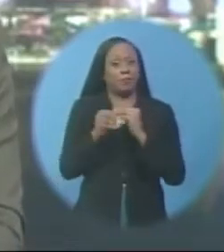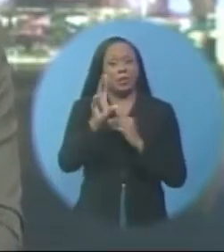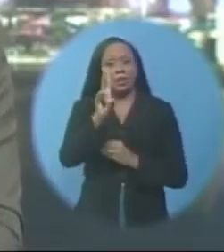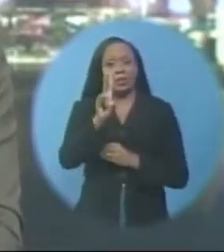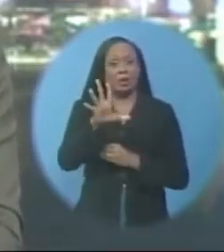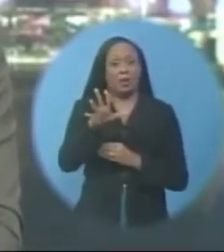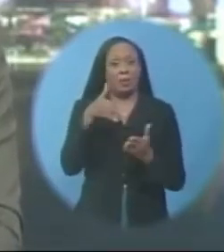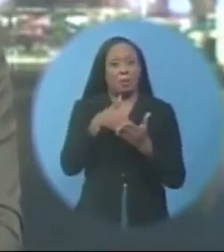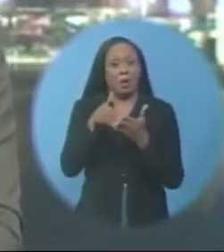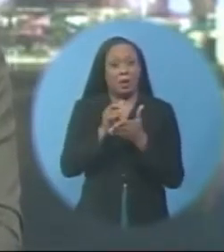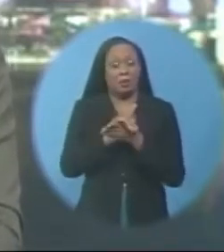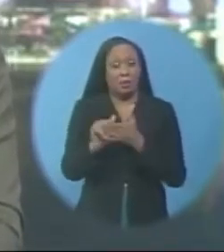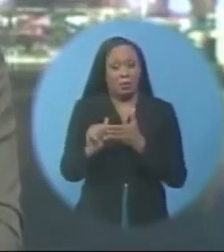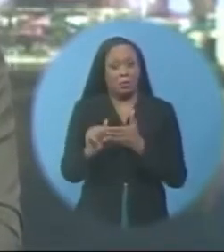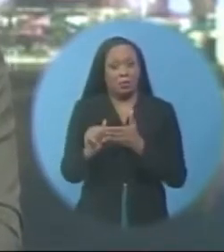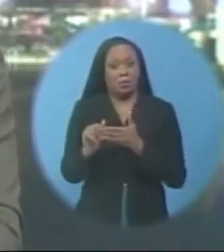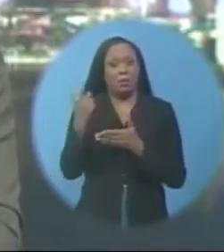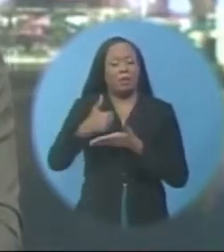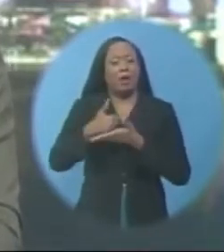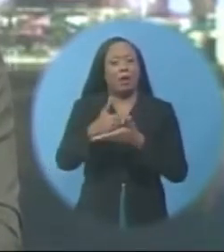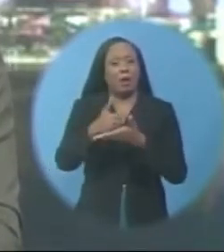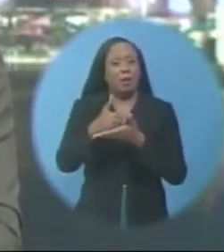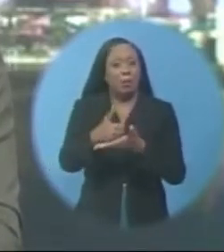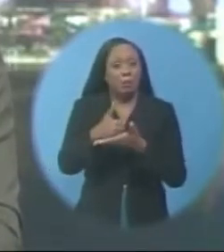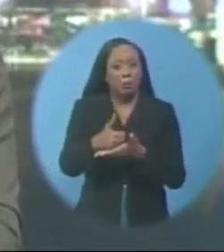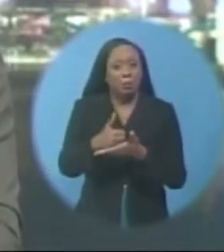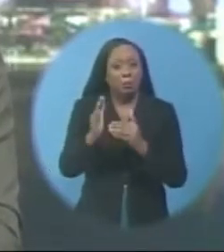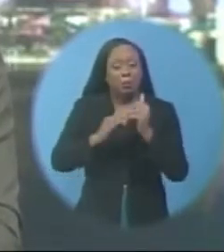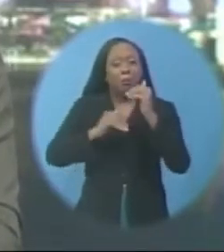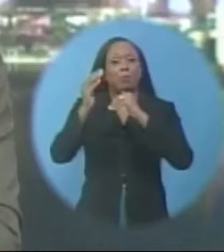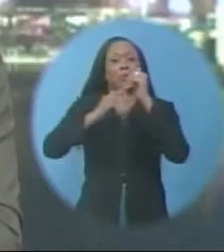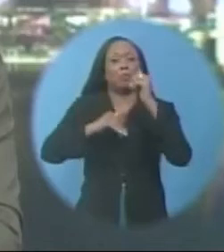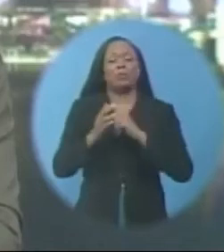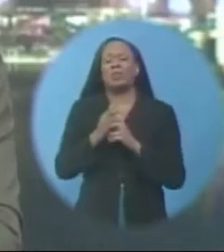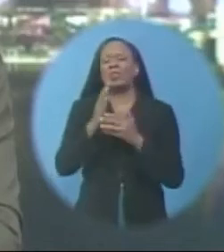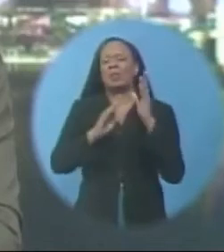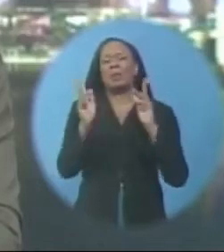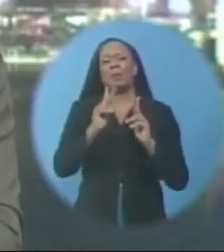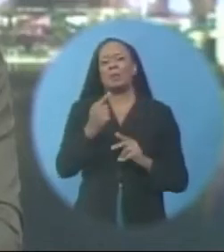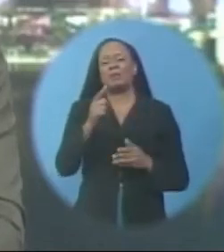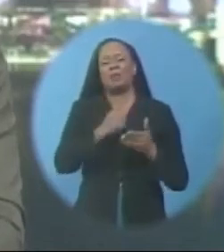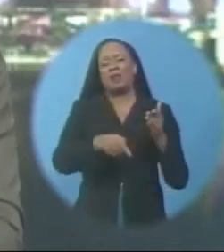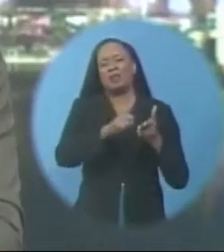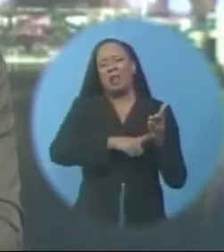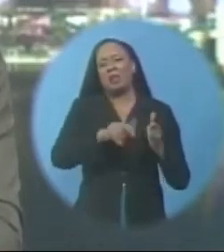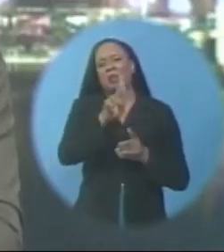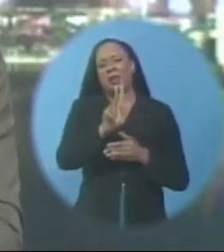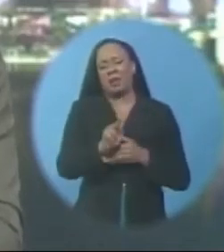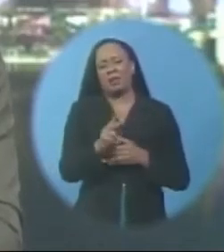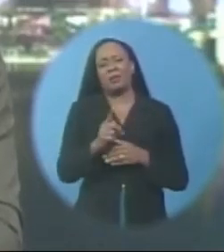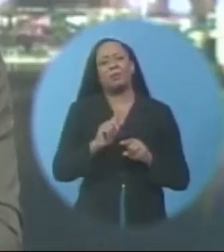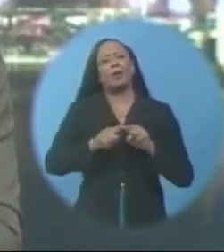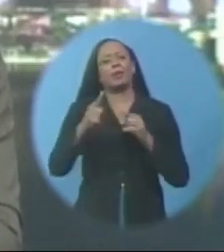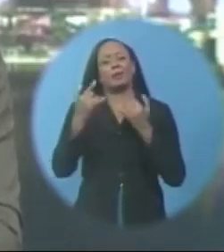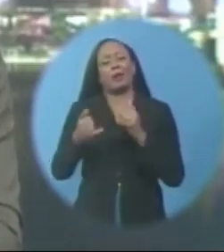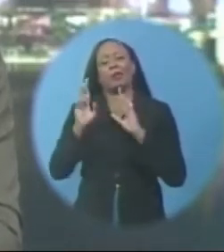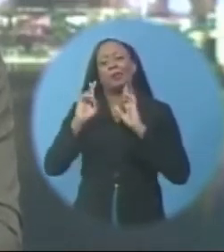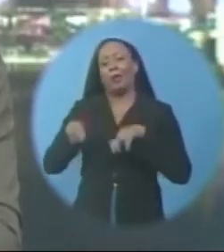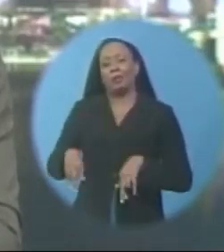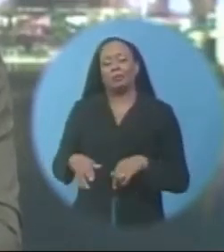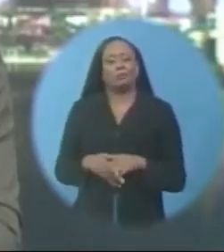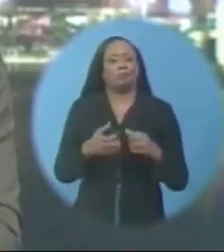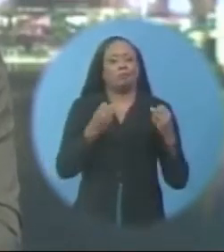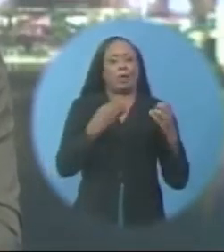to help with the recovery effort, amid criticism of the UK's response to the disaster. Hundreds of military troops and